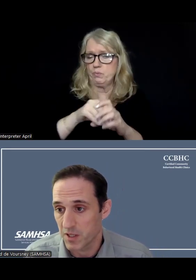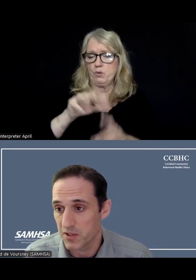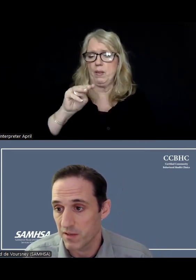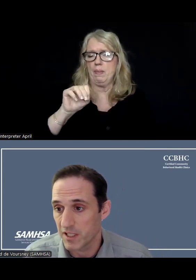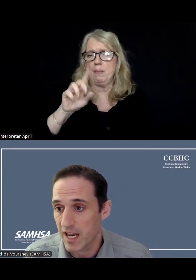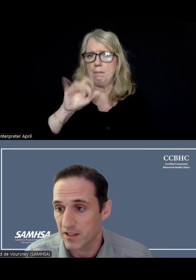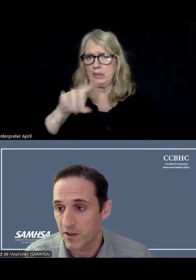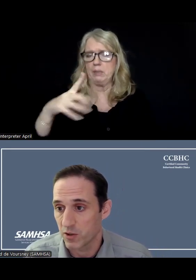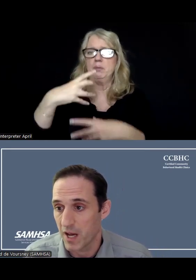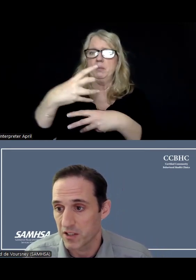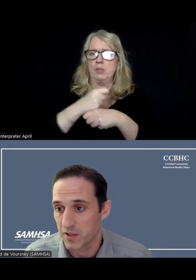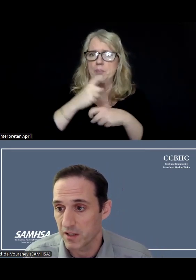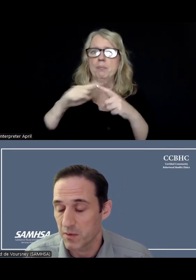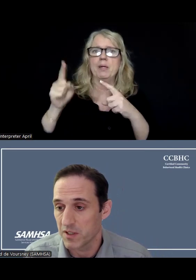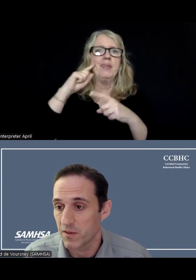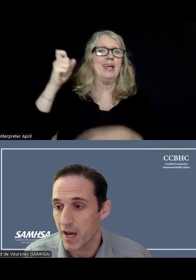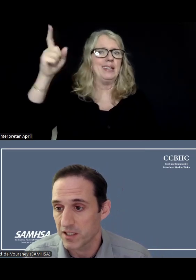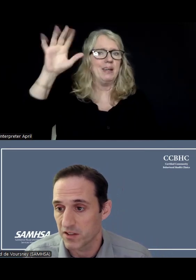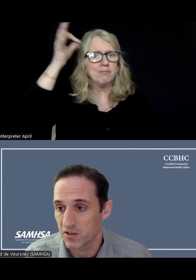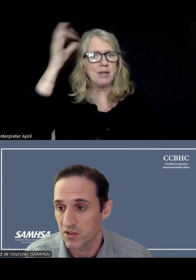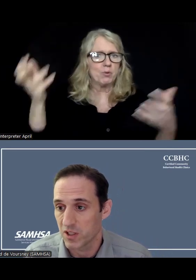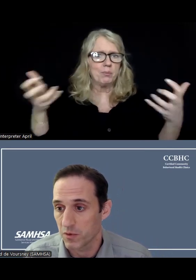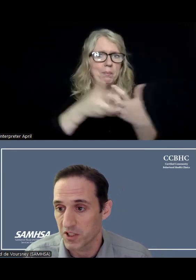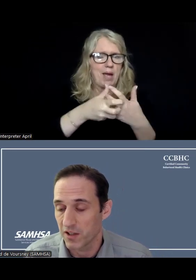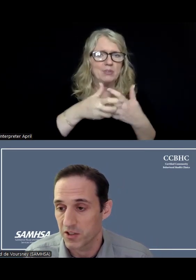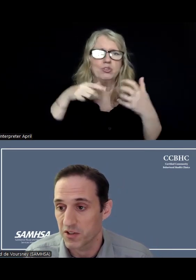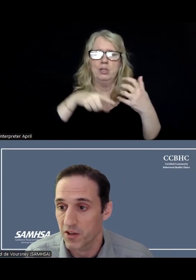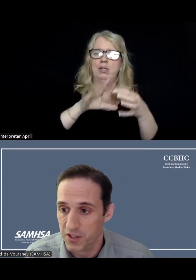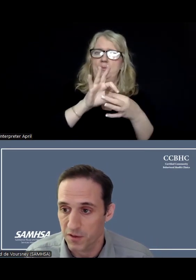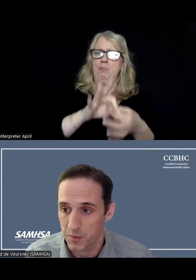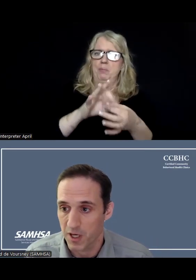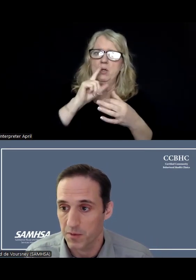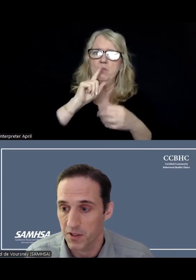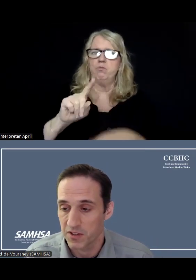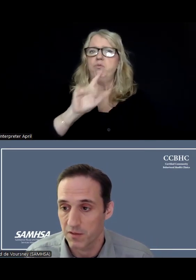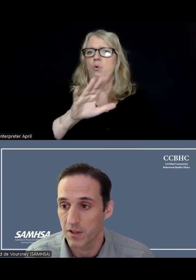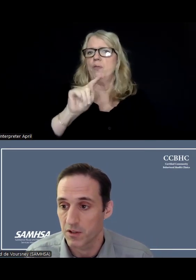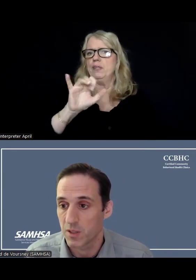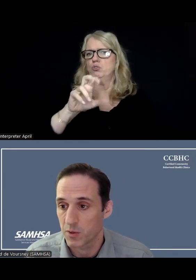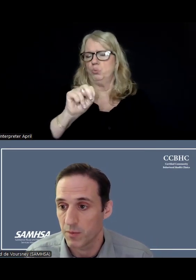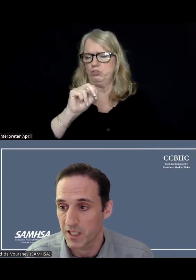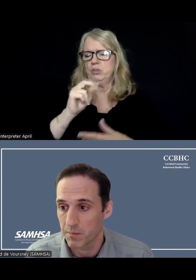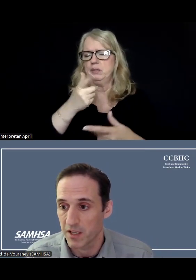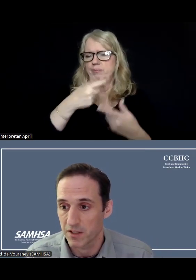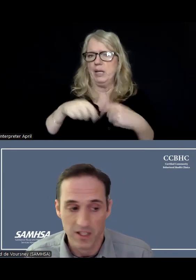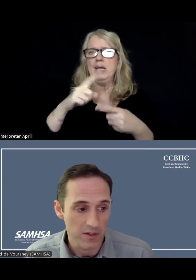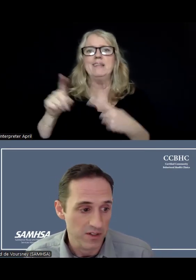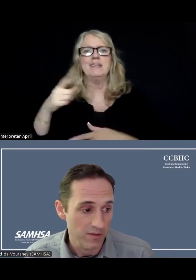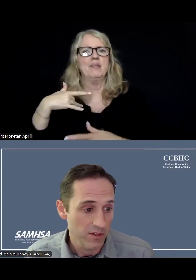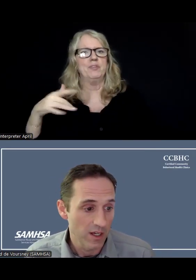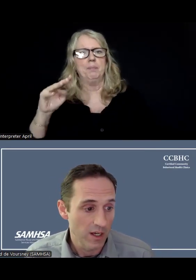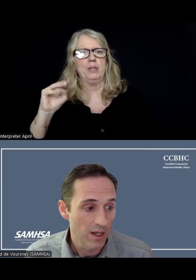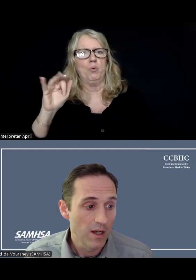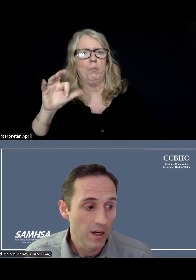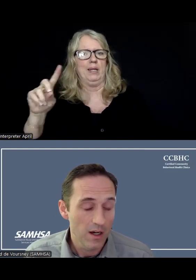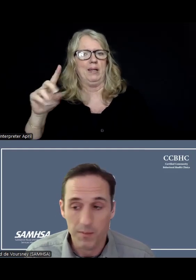demonstration because they receive an enhanced federal match. So they receive the match that's associated with the Children's Health Insurance Program instead of the typical Medicaid match the state